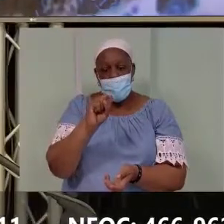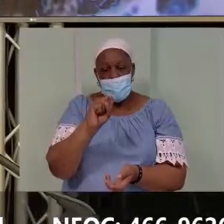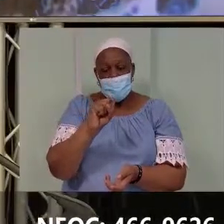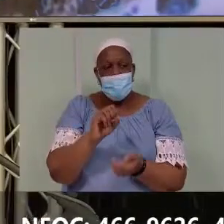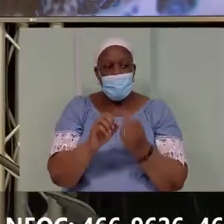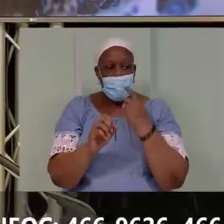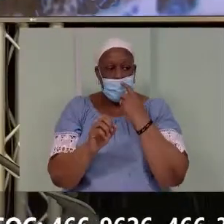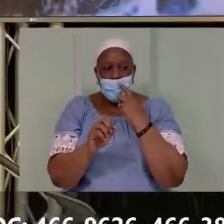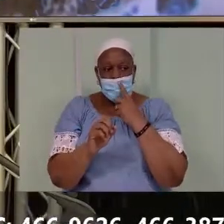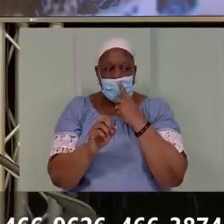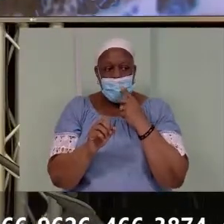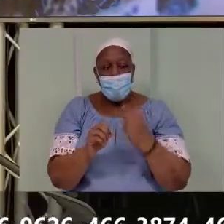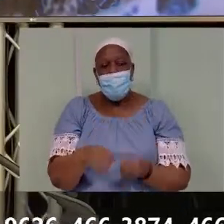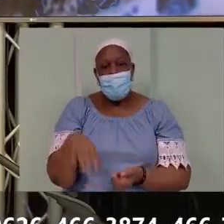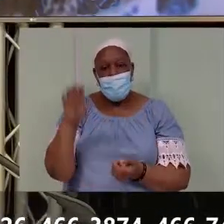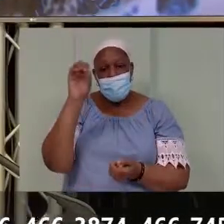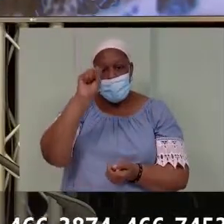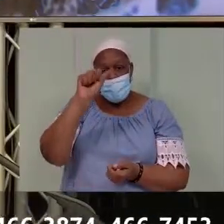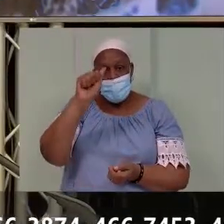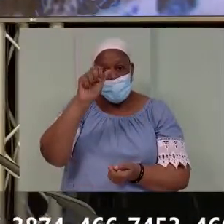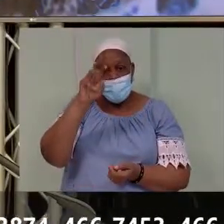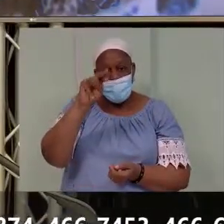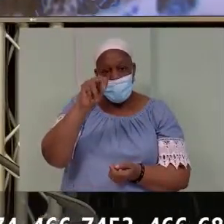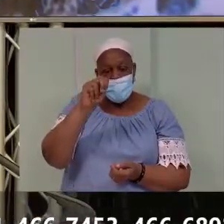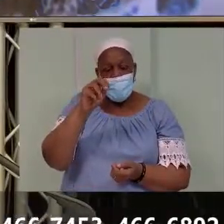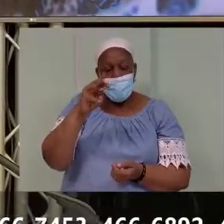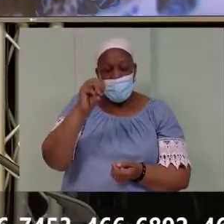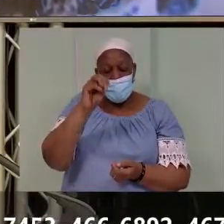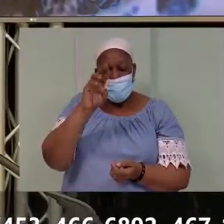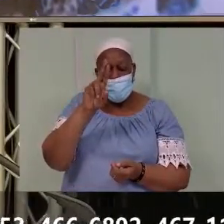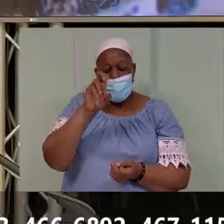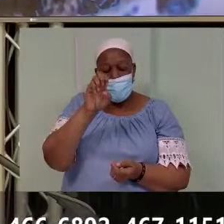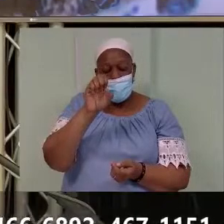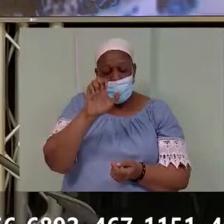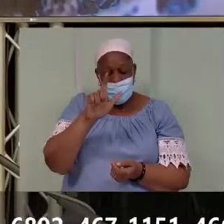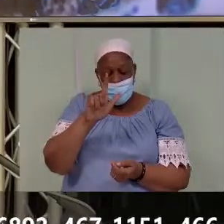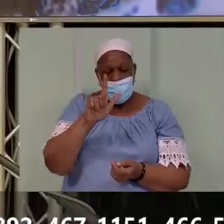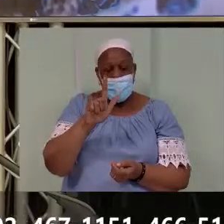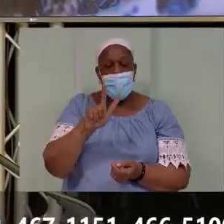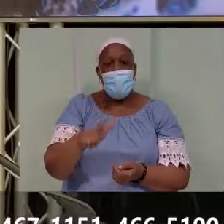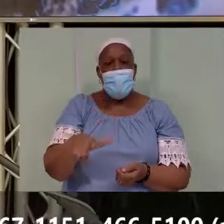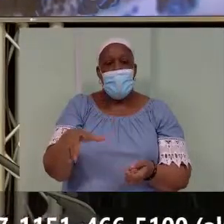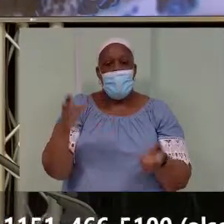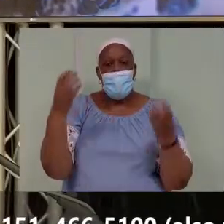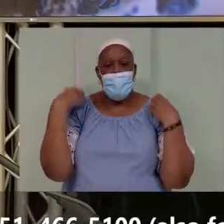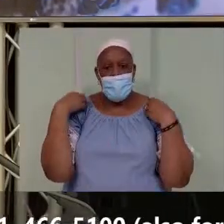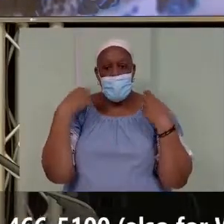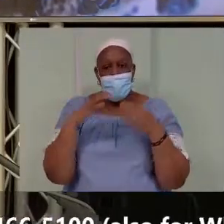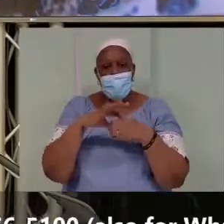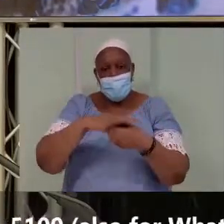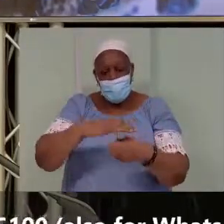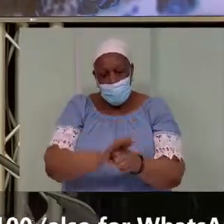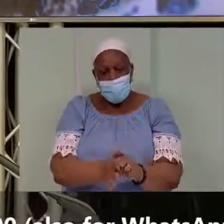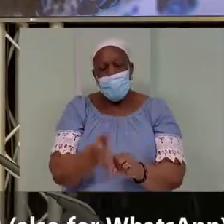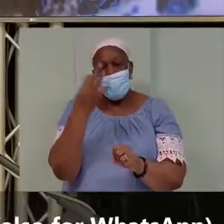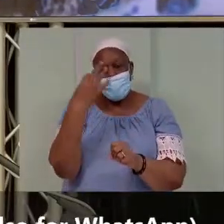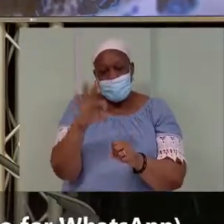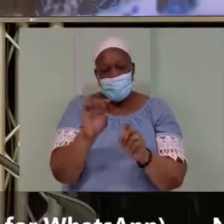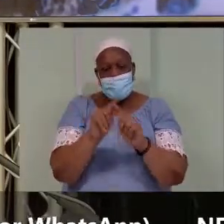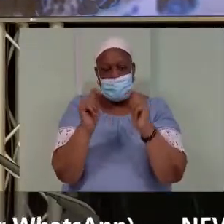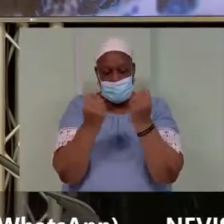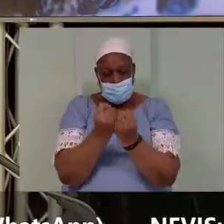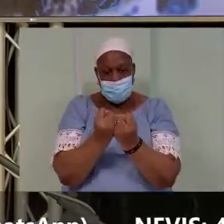of the COVID-19 National Task Force, and our National Disaster Coordinator. We also